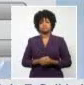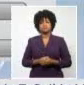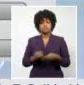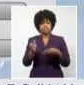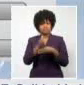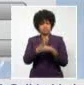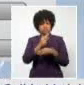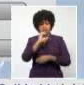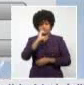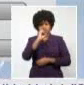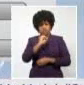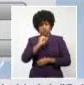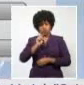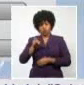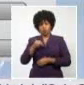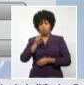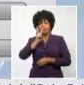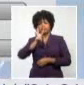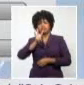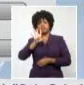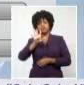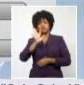0.35% of the samples studied.